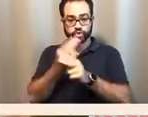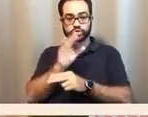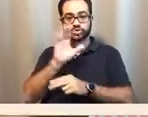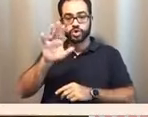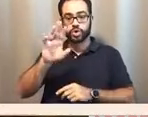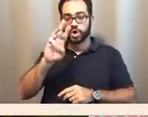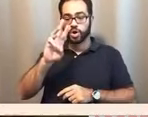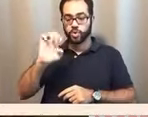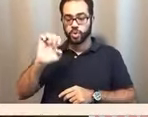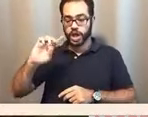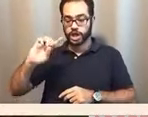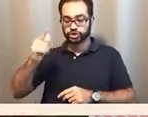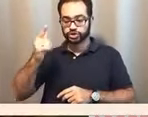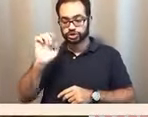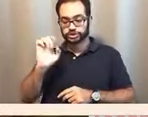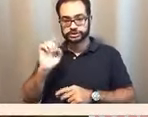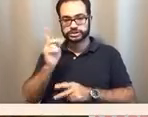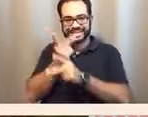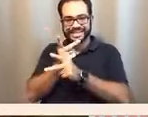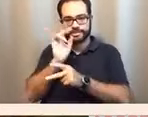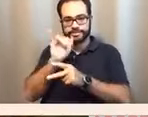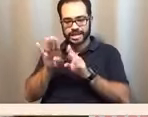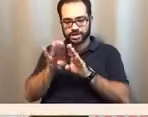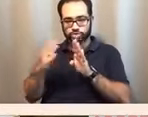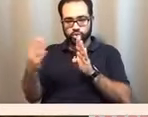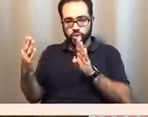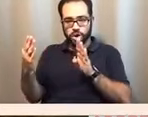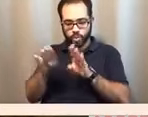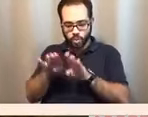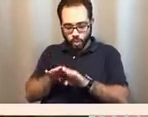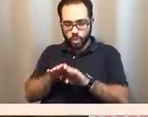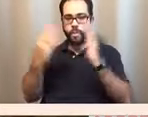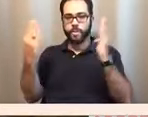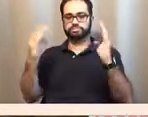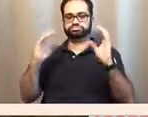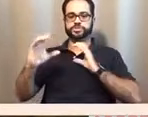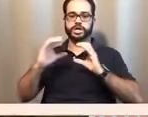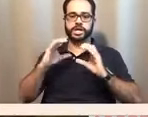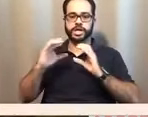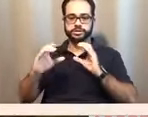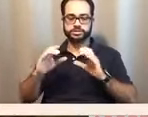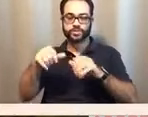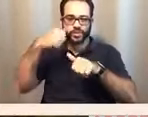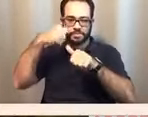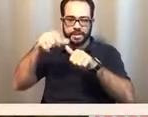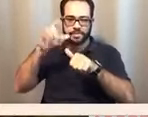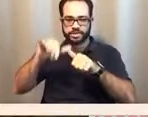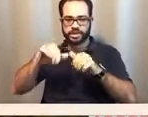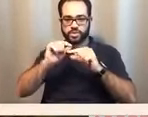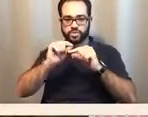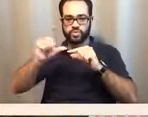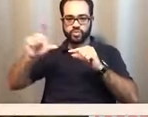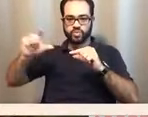keep that door of communication open. Remember the wedge, okay?